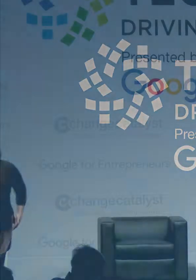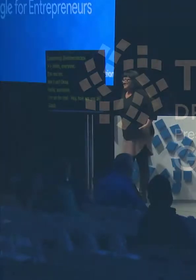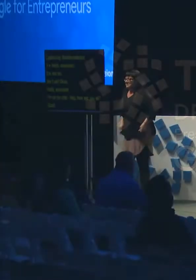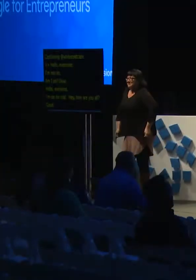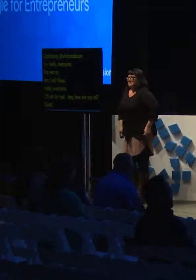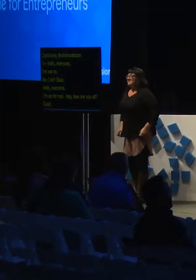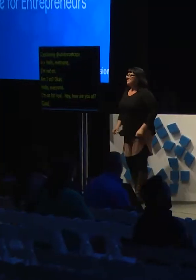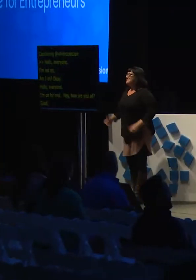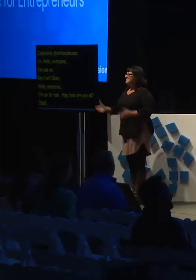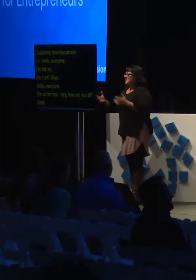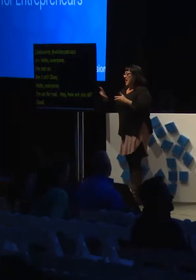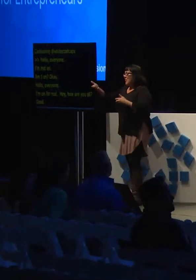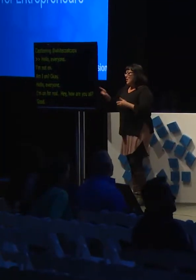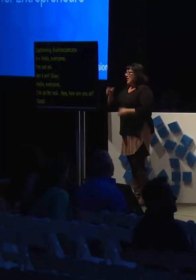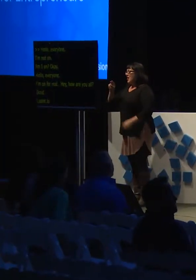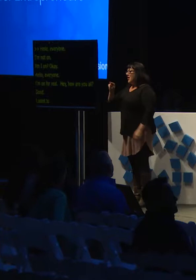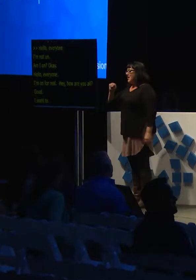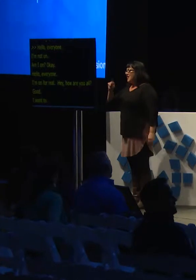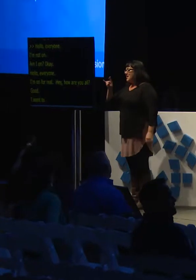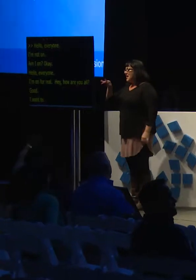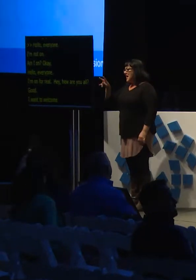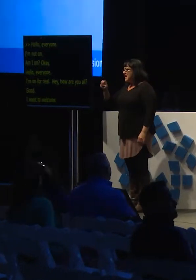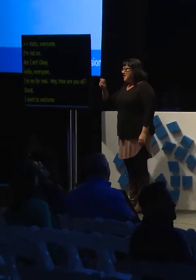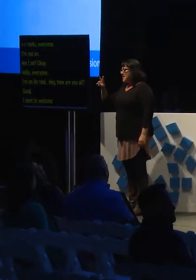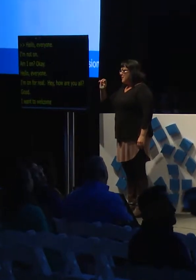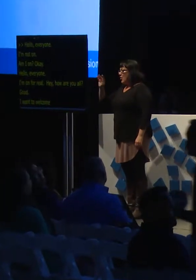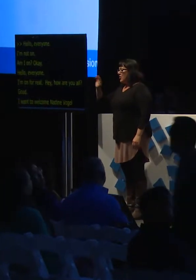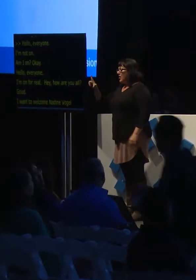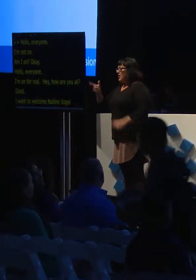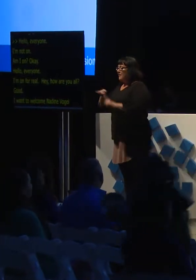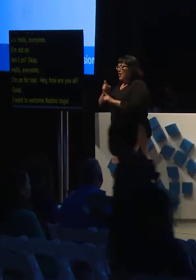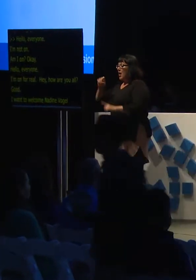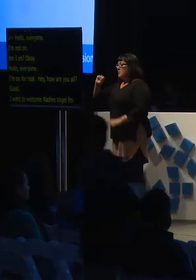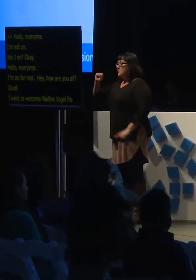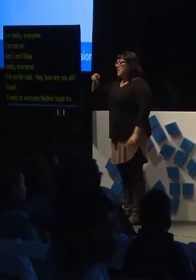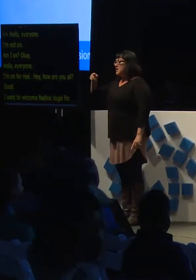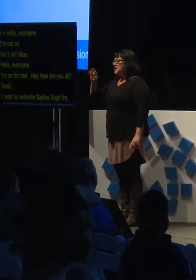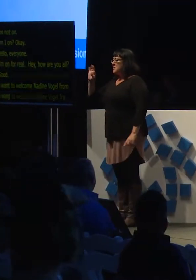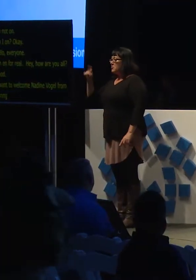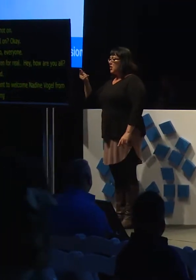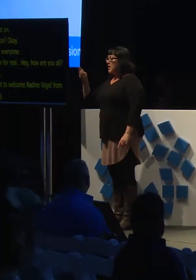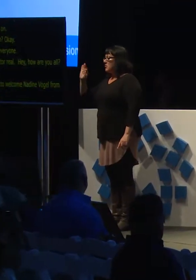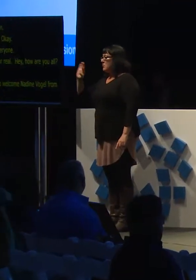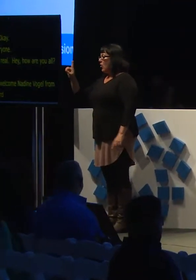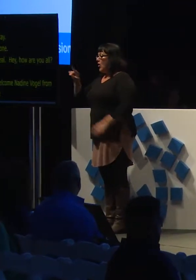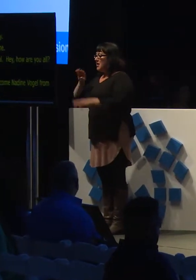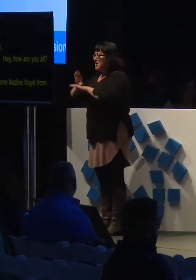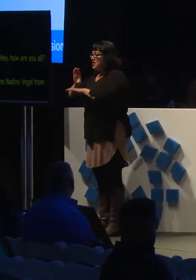I want to welcome Nadine Vogel from Springboard Consulting to the stage. Thanks.